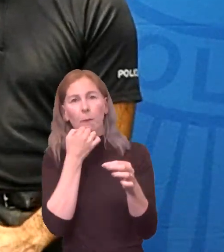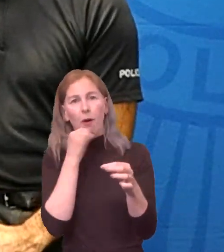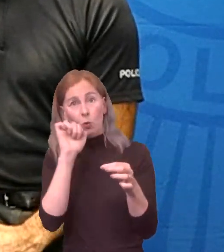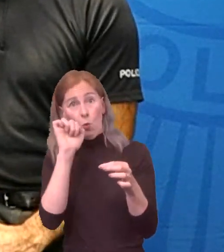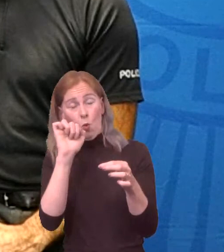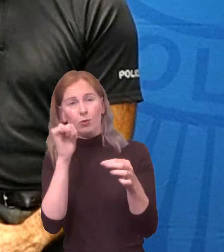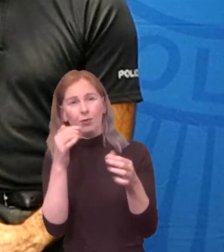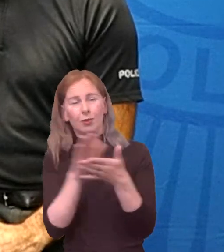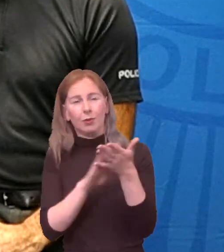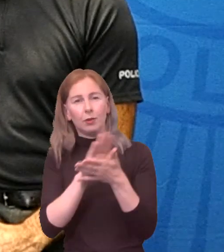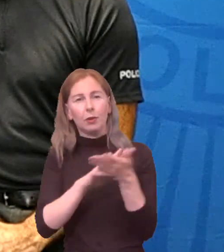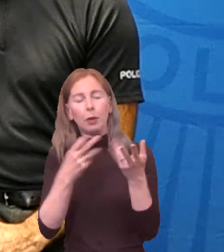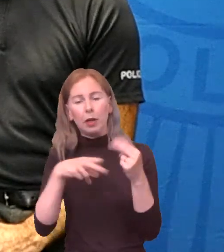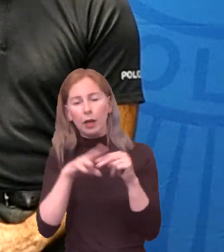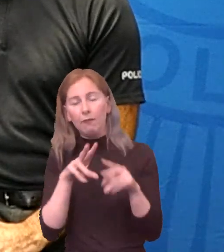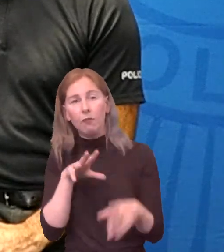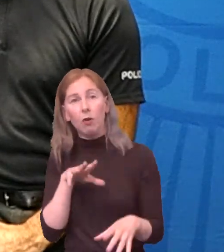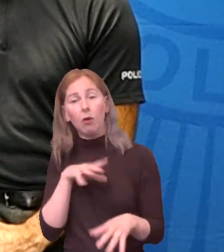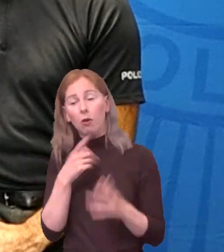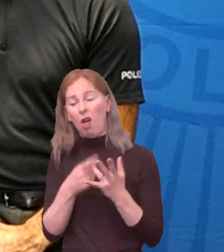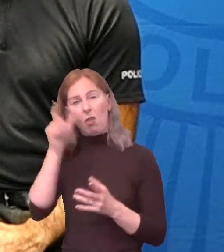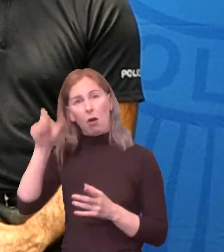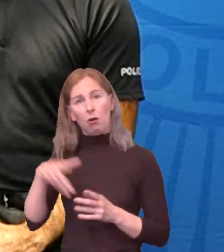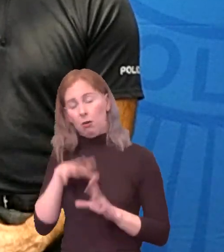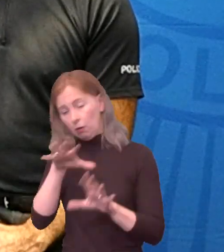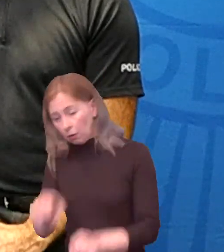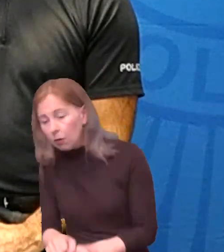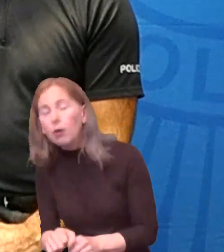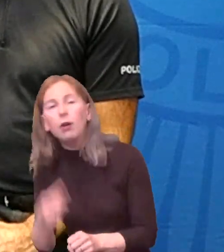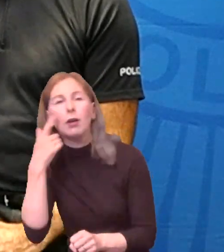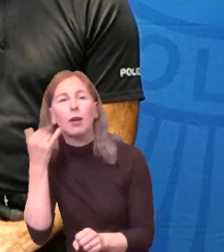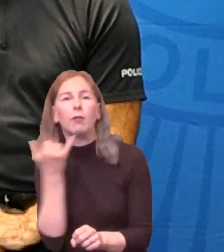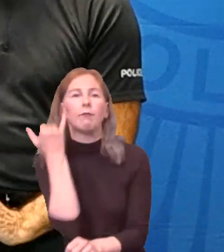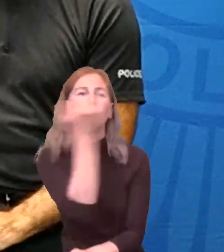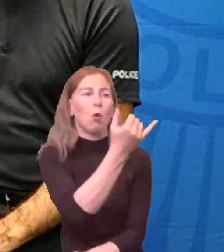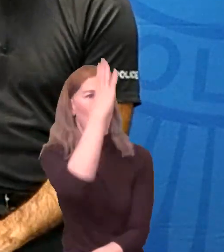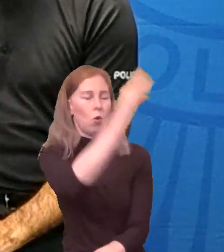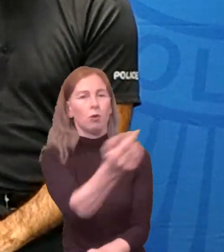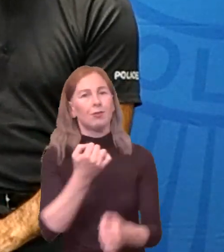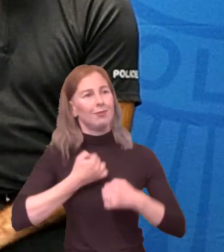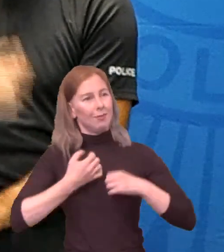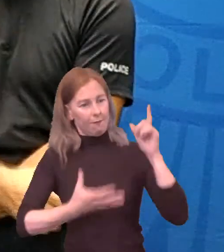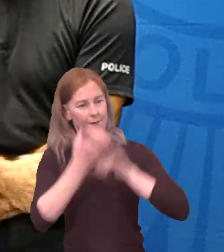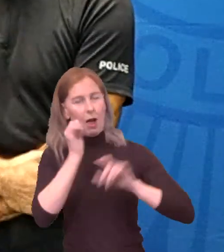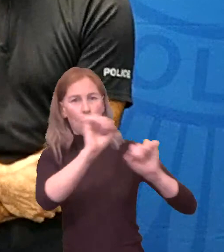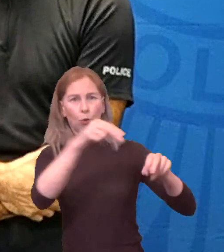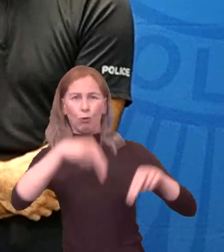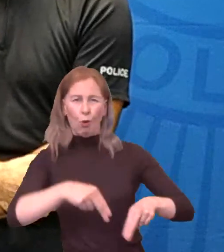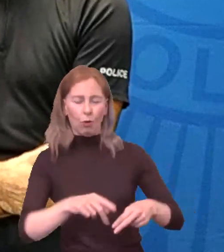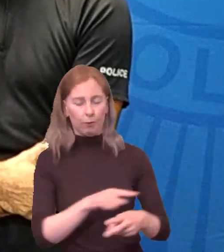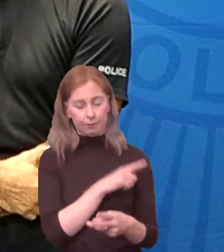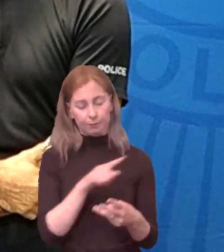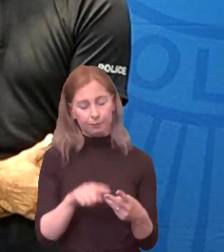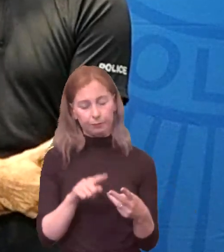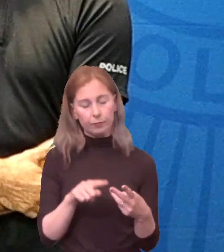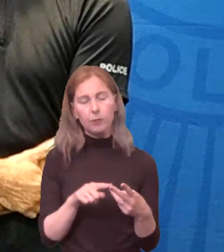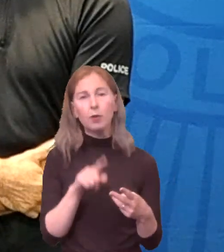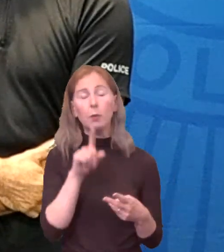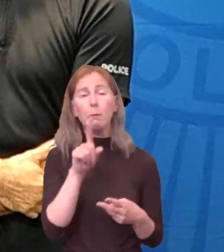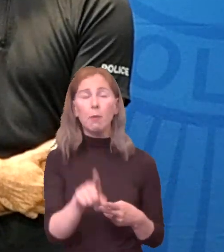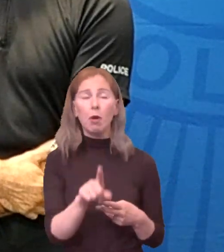number. But if you are seeing these instances on social